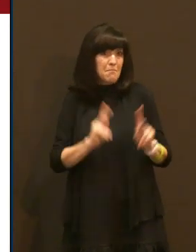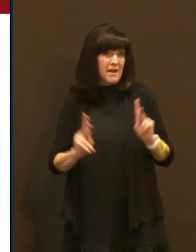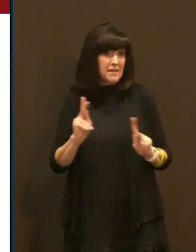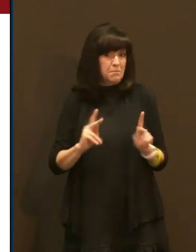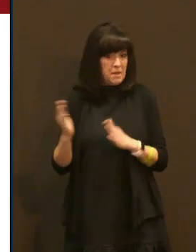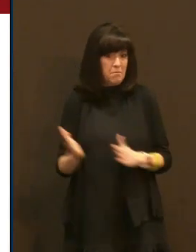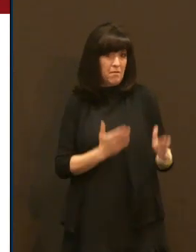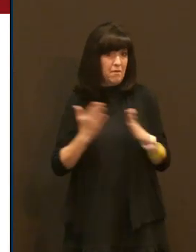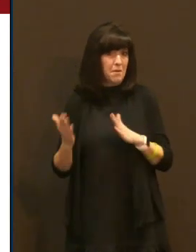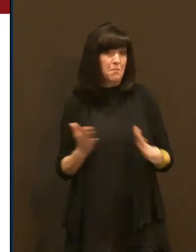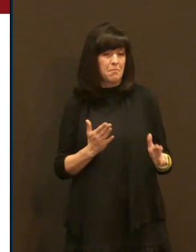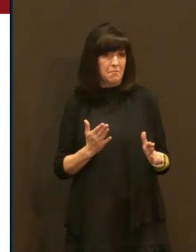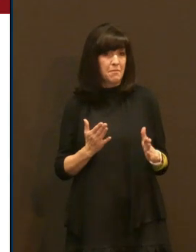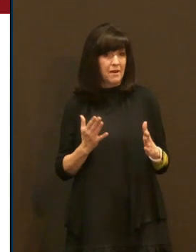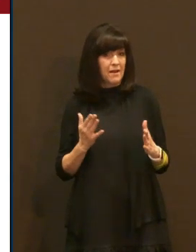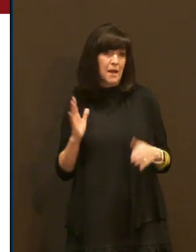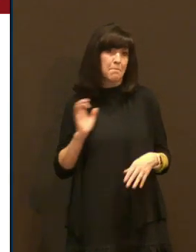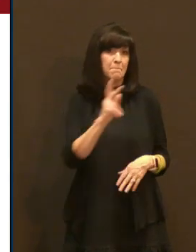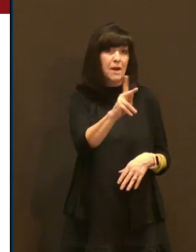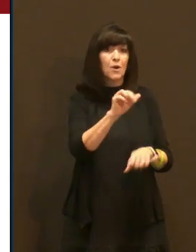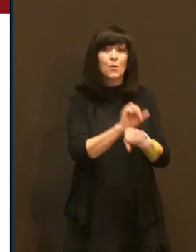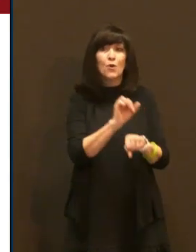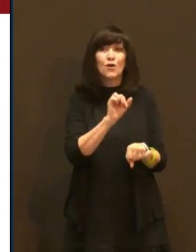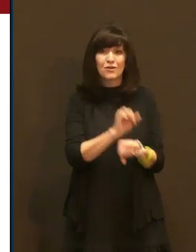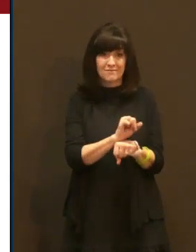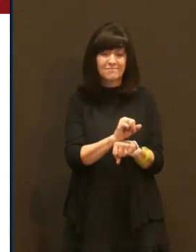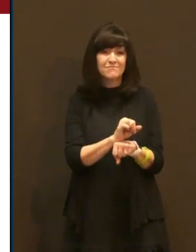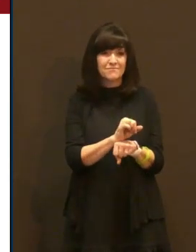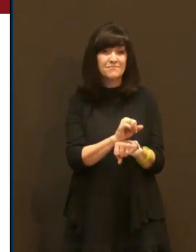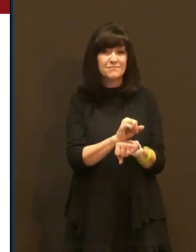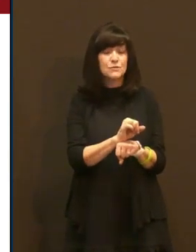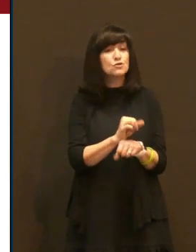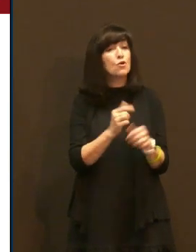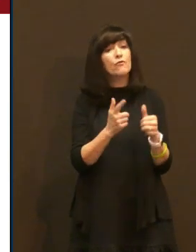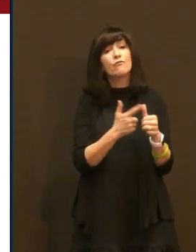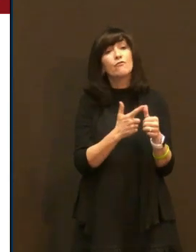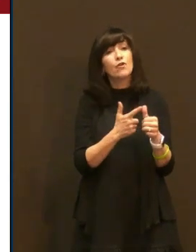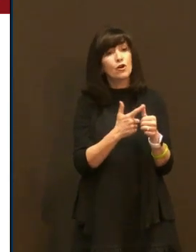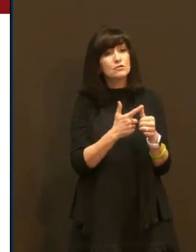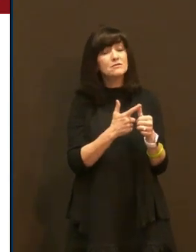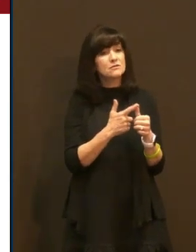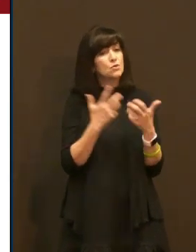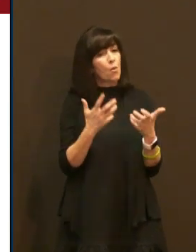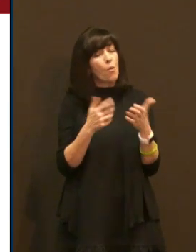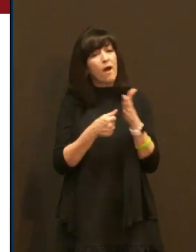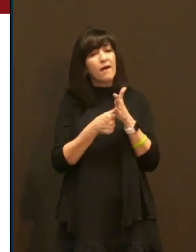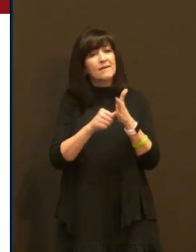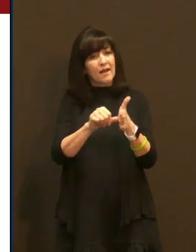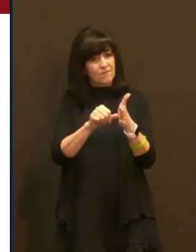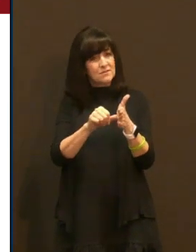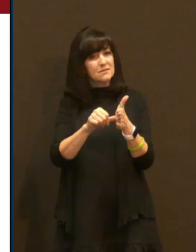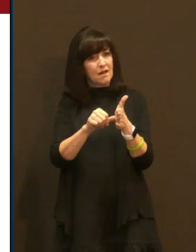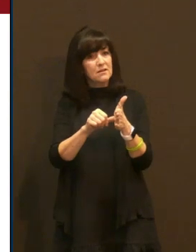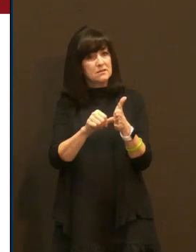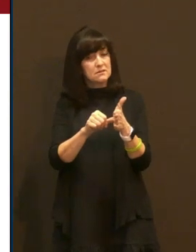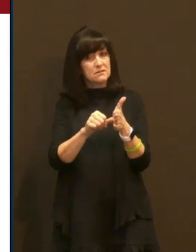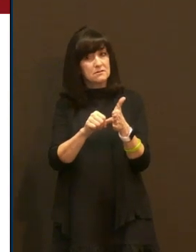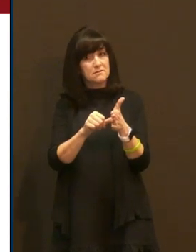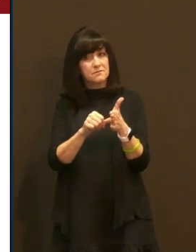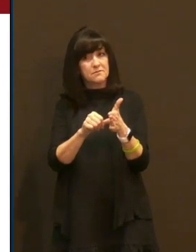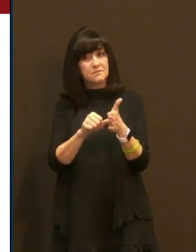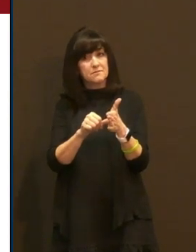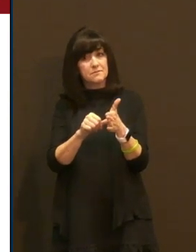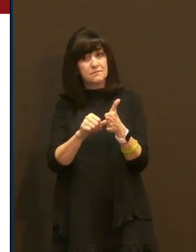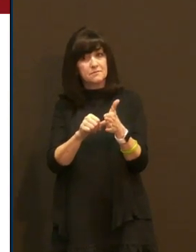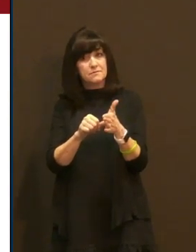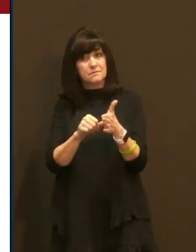back to work. So first and foremost, we want to continue to emphasize that if it is at